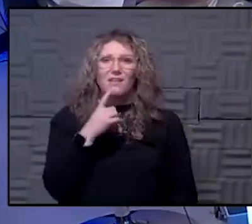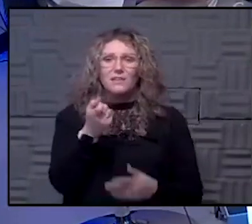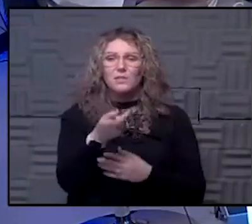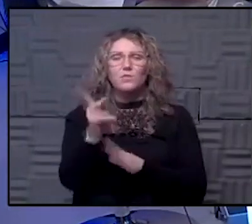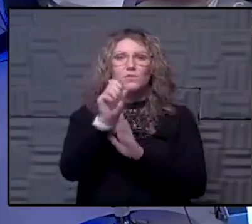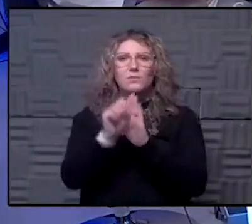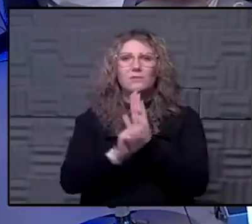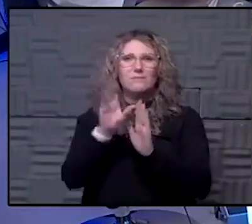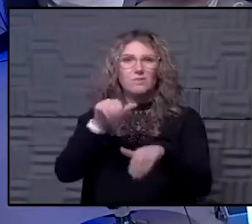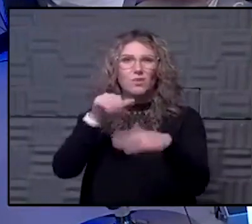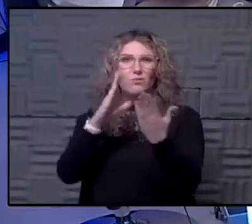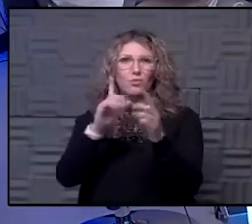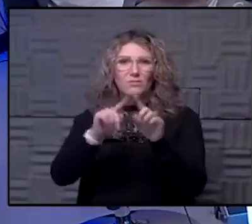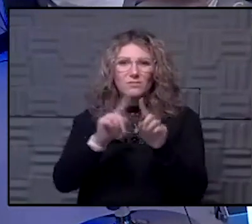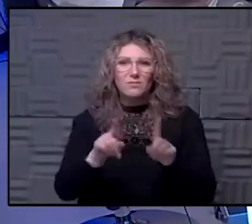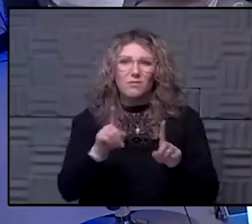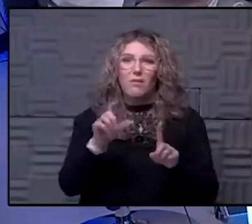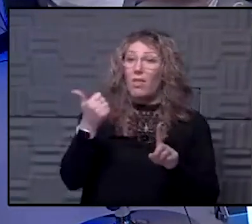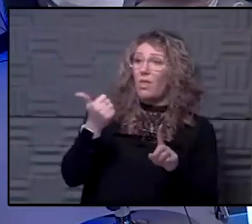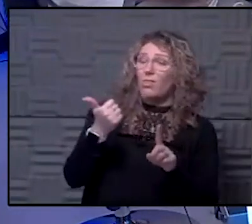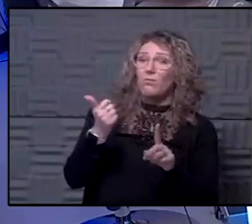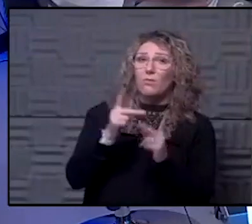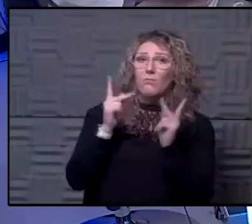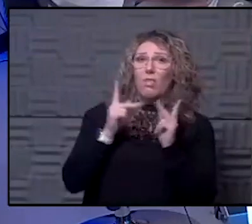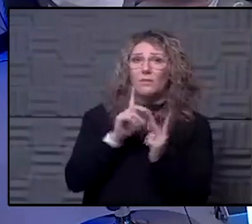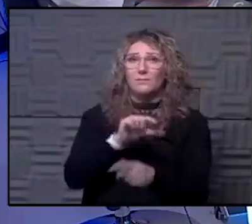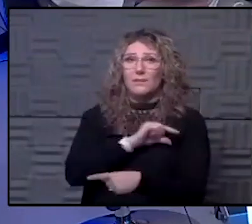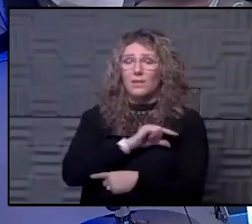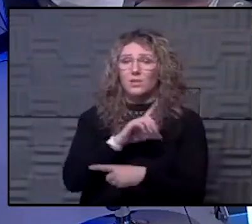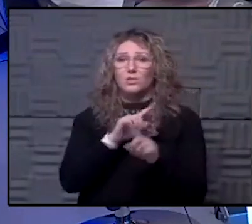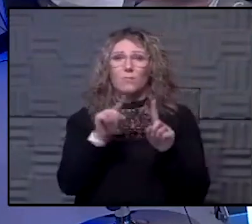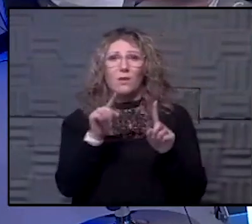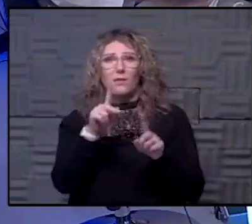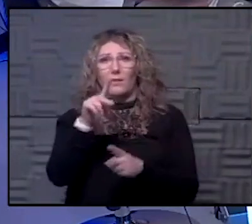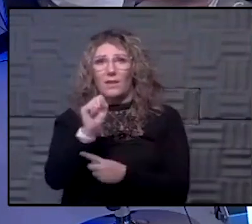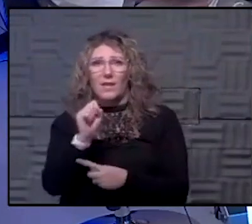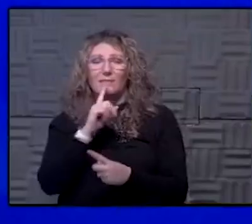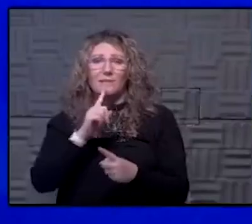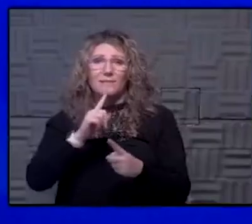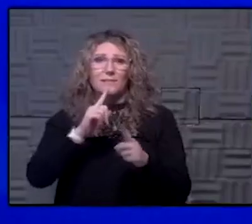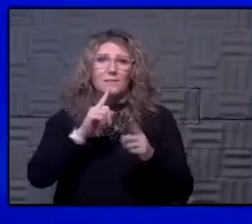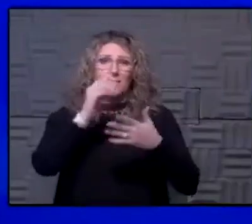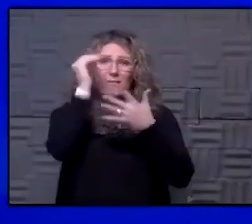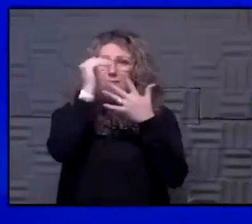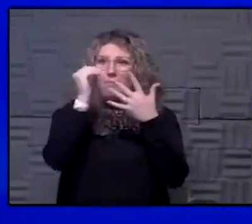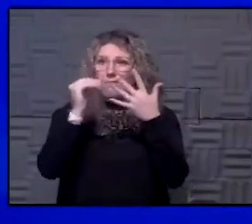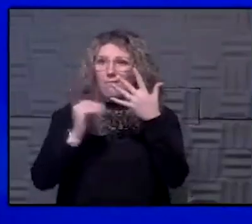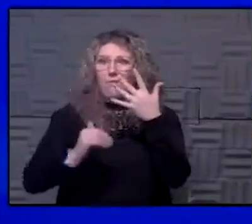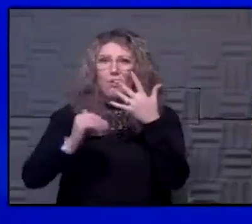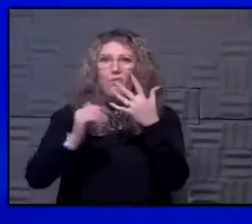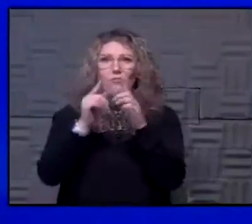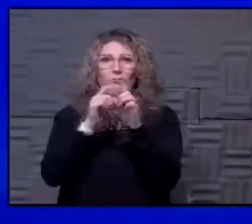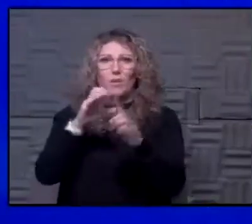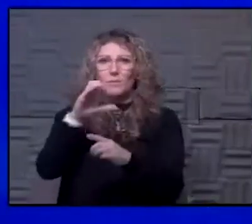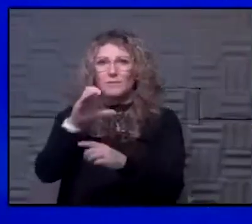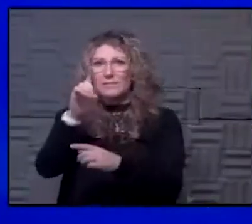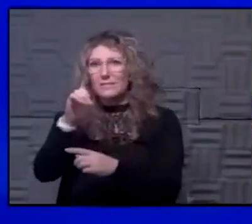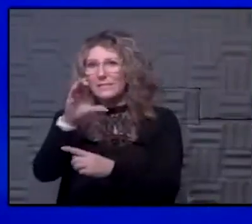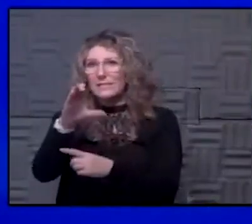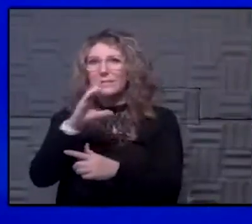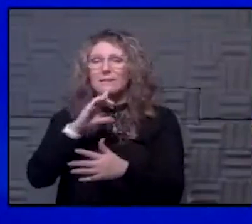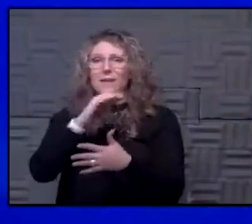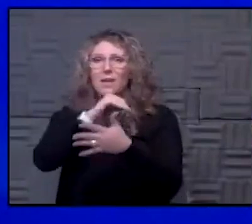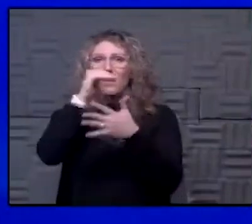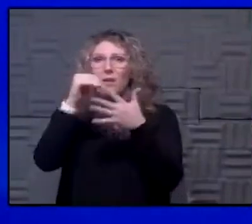little differently. In some places you're more eligible than in others, but Kansas has been, we're going to go through the phases outlined by the CDC, and we're going to be moving from phase 2 to phase